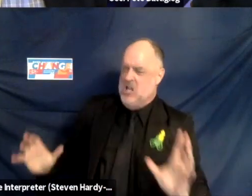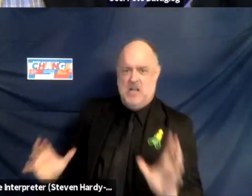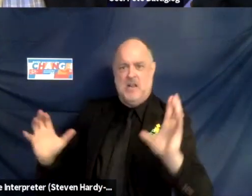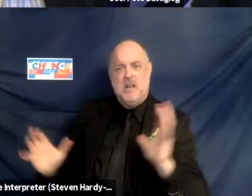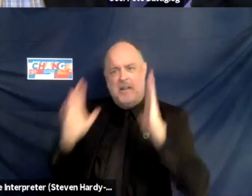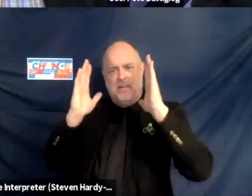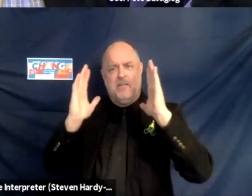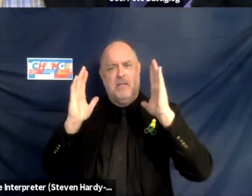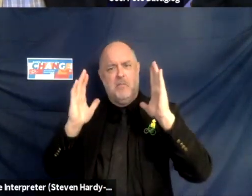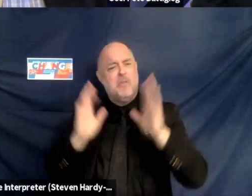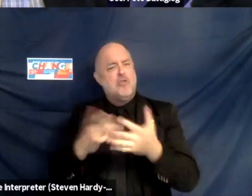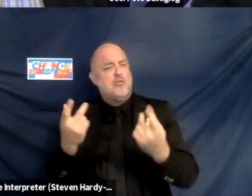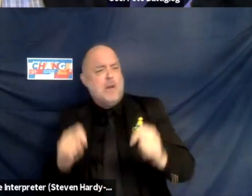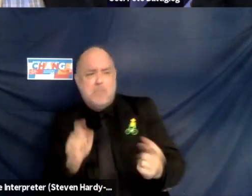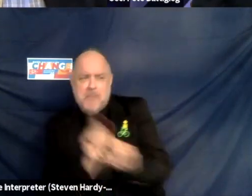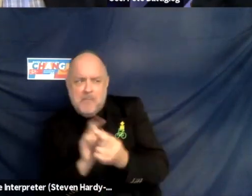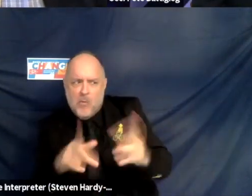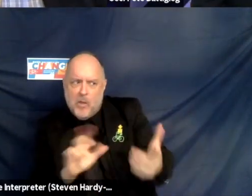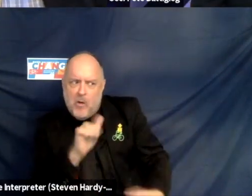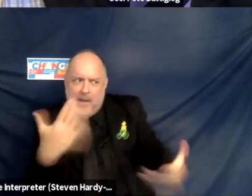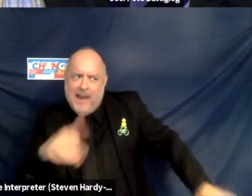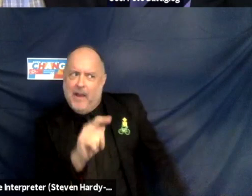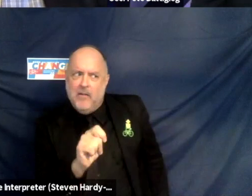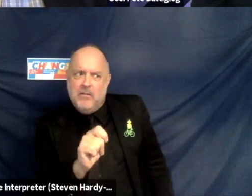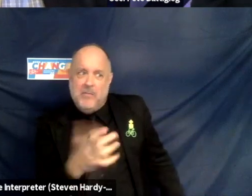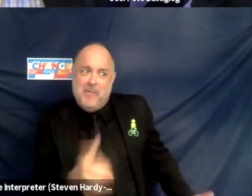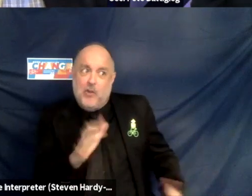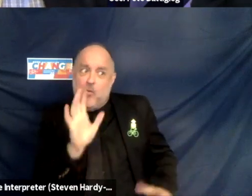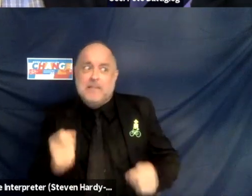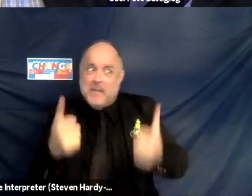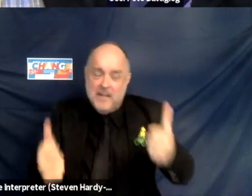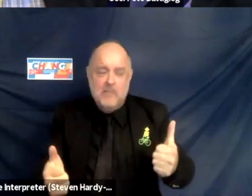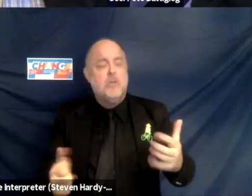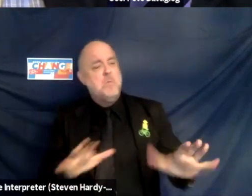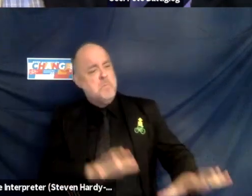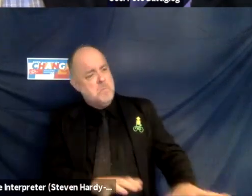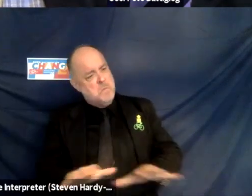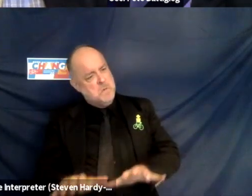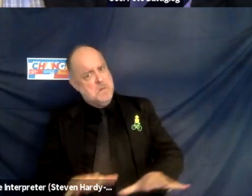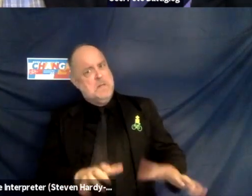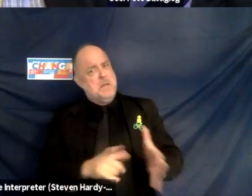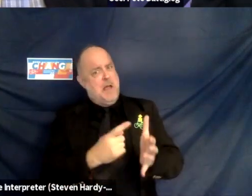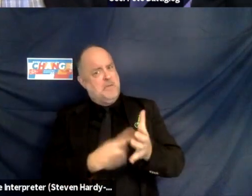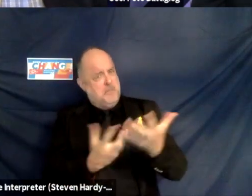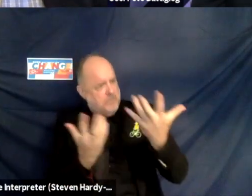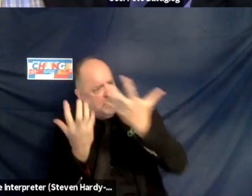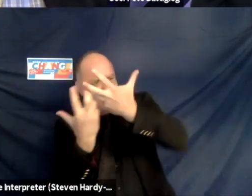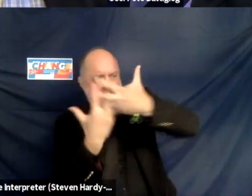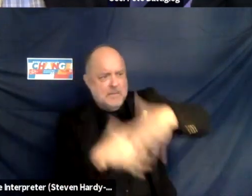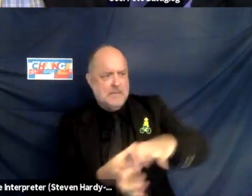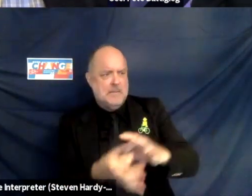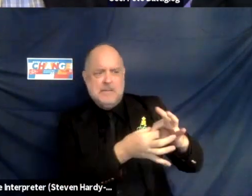attention. Try to meet people where they are, though, too, because they may not be at your speed, right? So it'll go a long way just to make sure